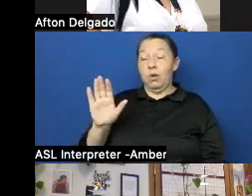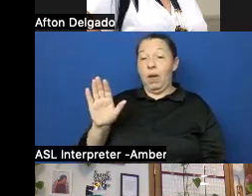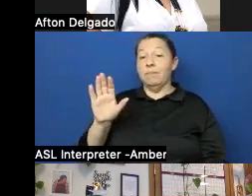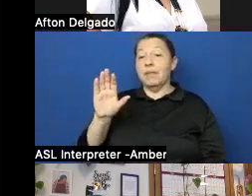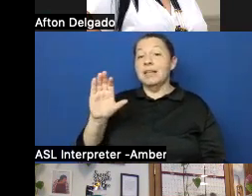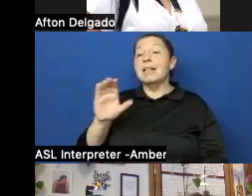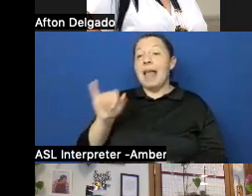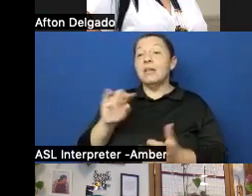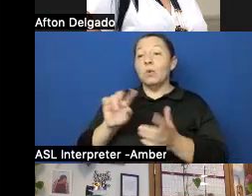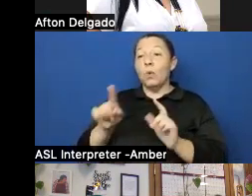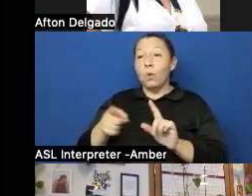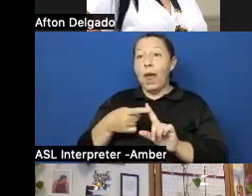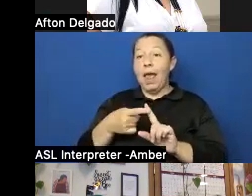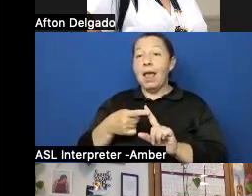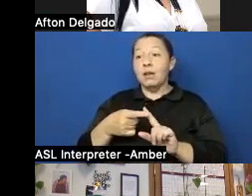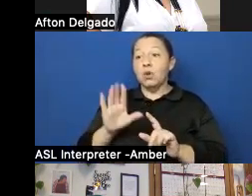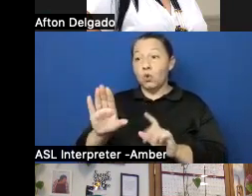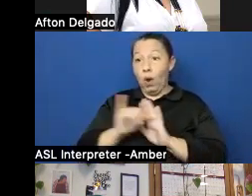with your,